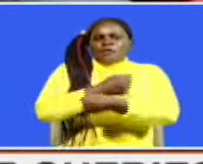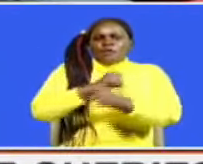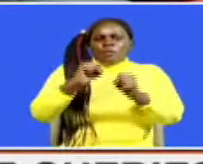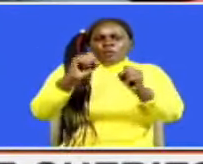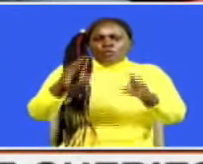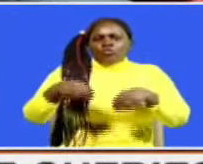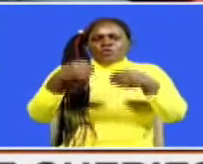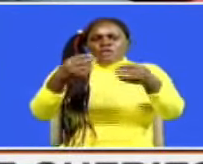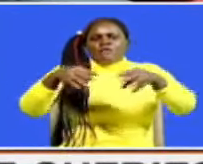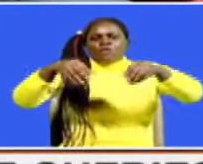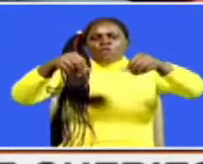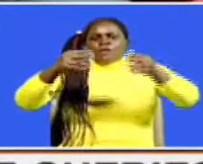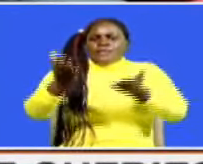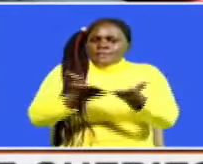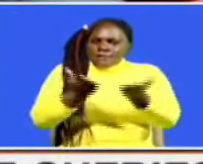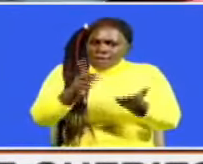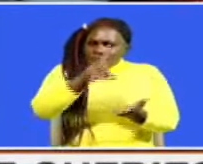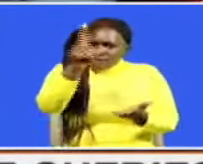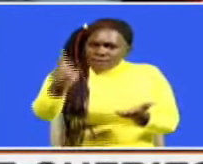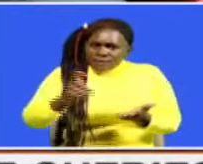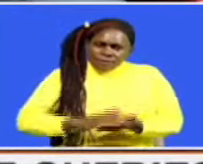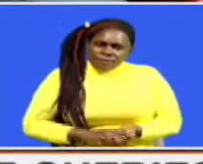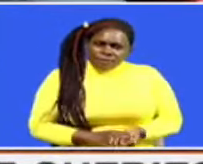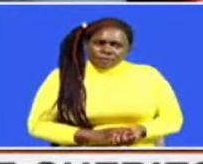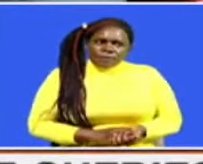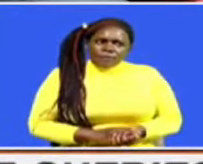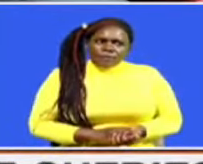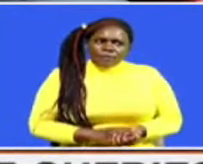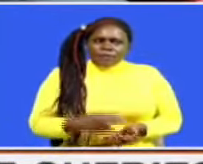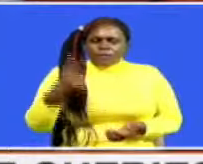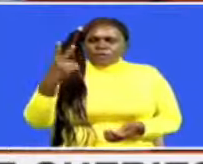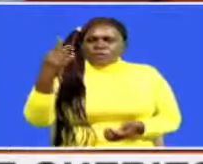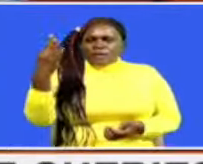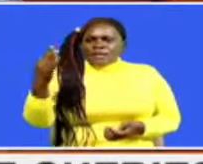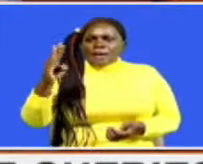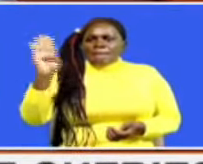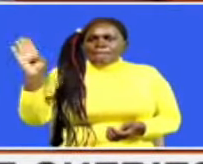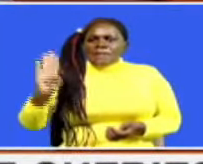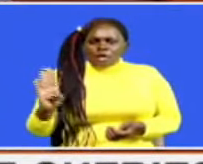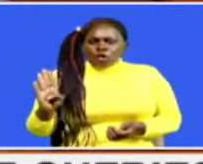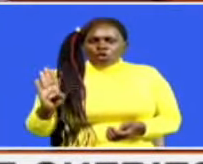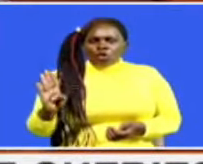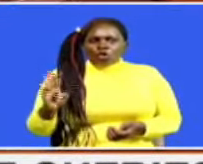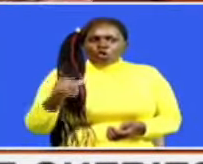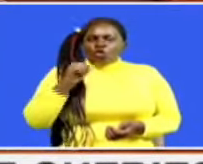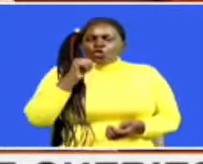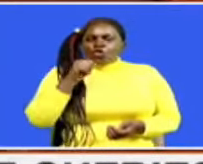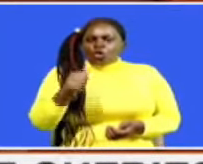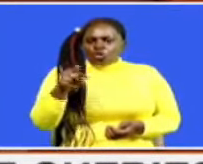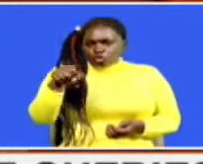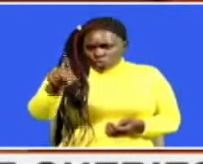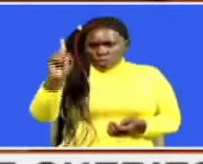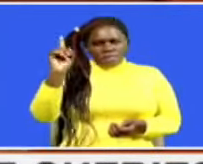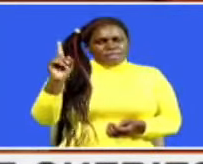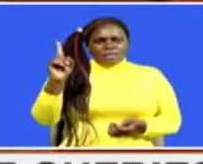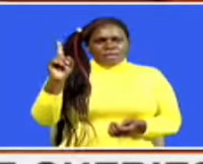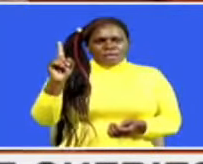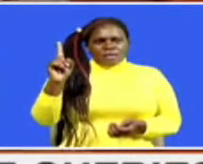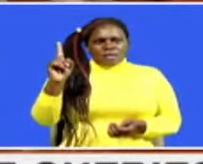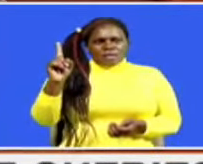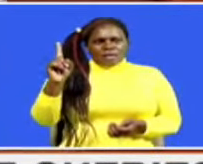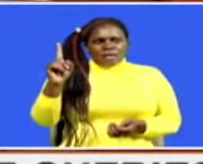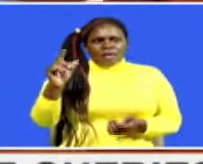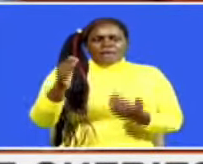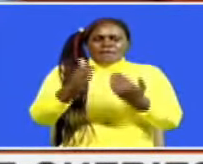to give quality service? The 53 billion shillings is not for you. It is for